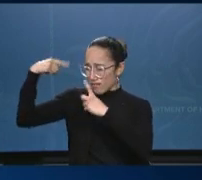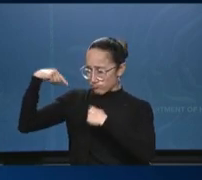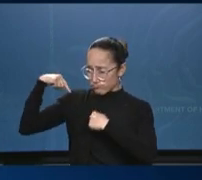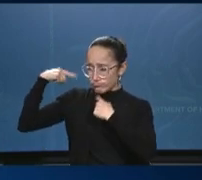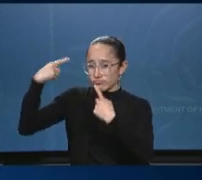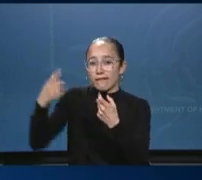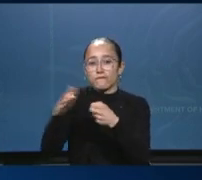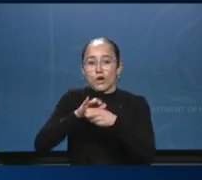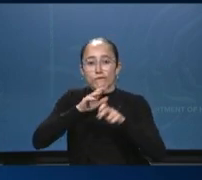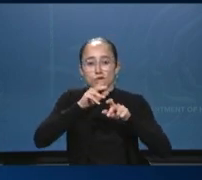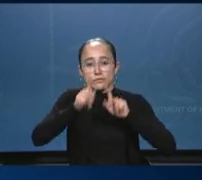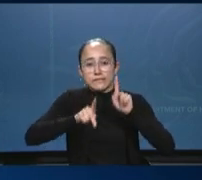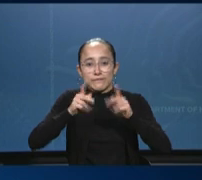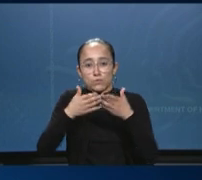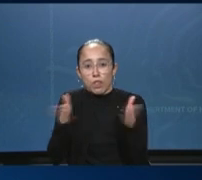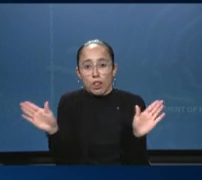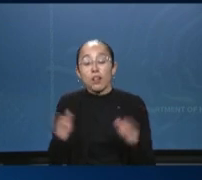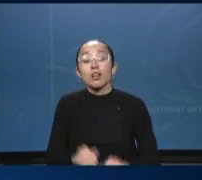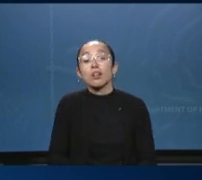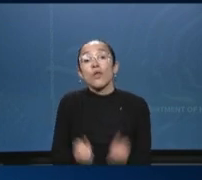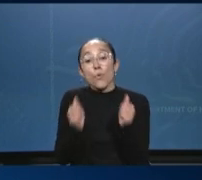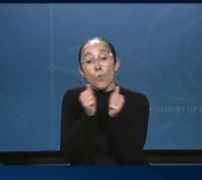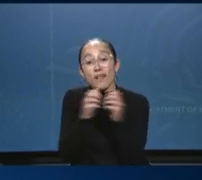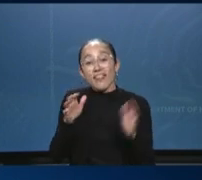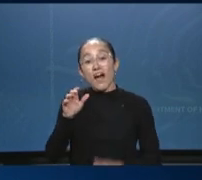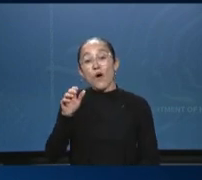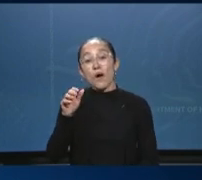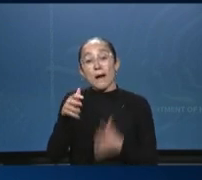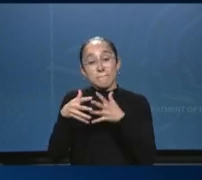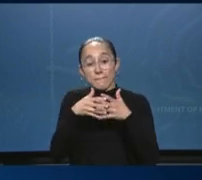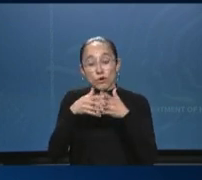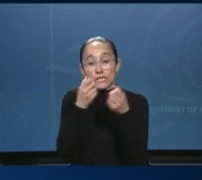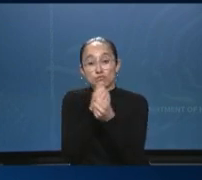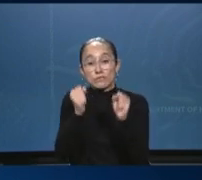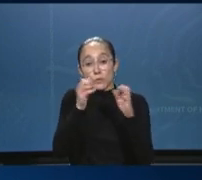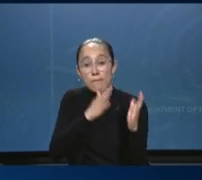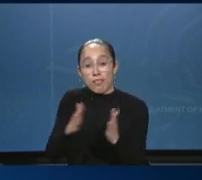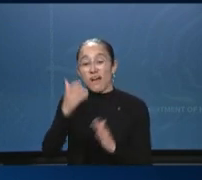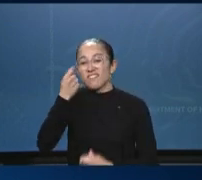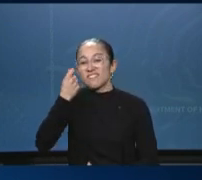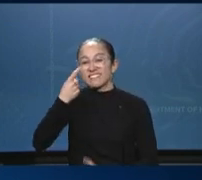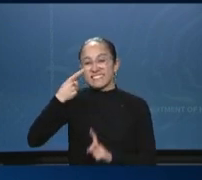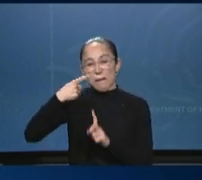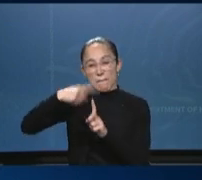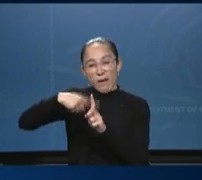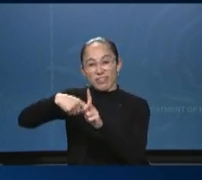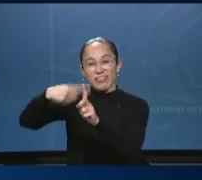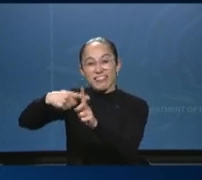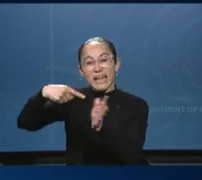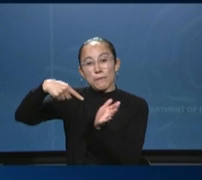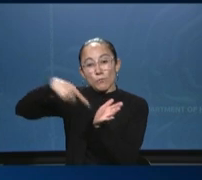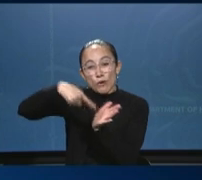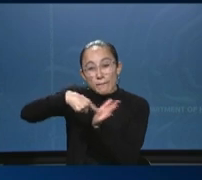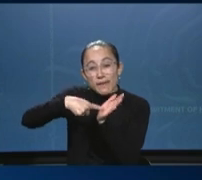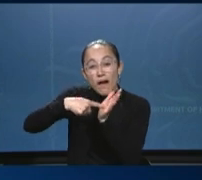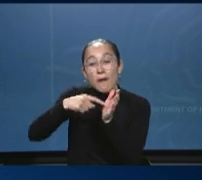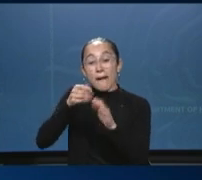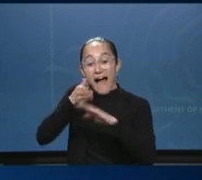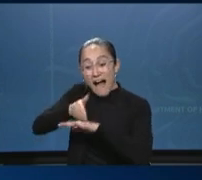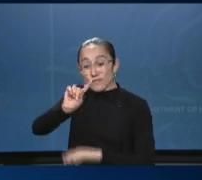individuals. Without the American Rescue Plan, the average monthly premium after tax credits would have